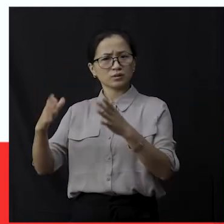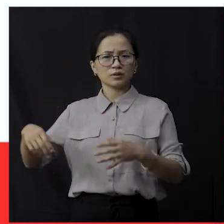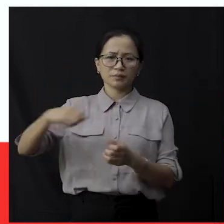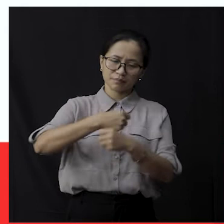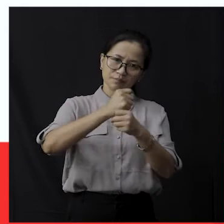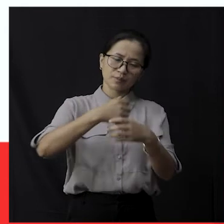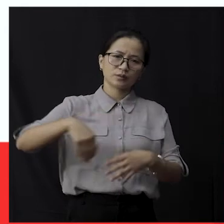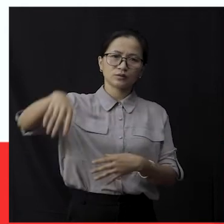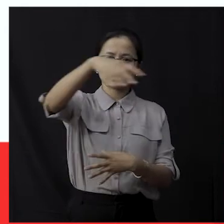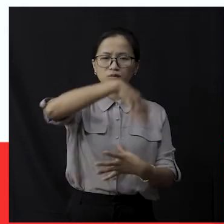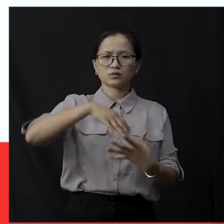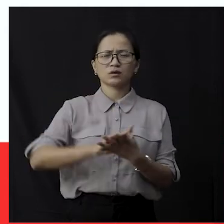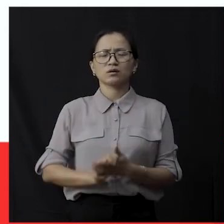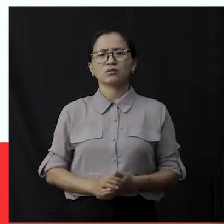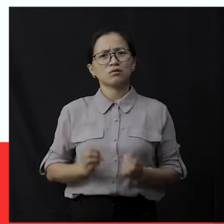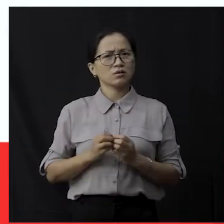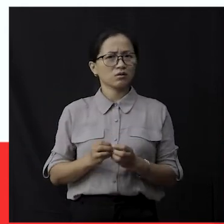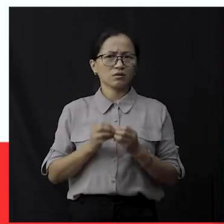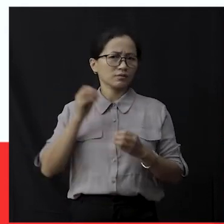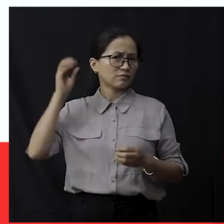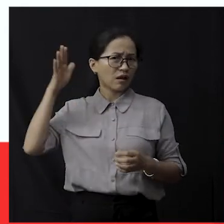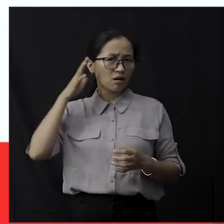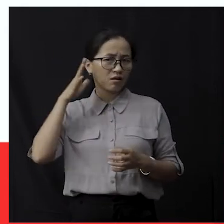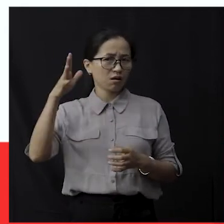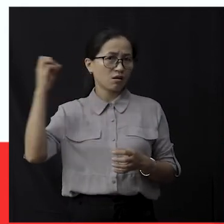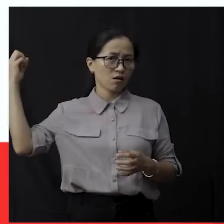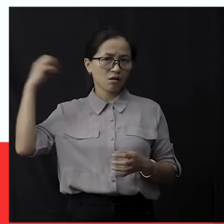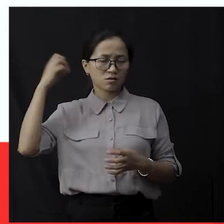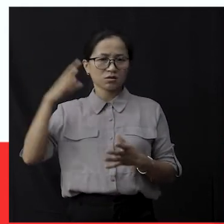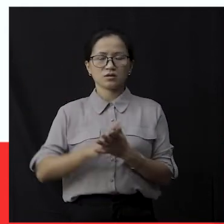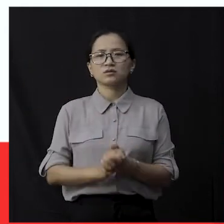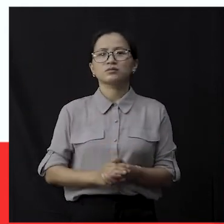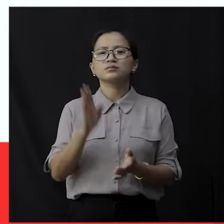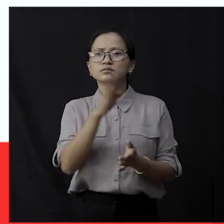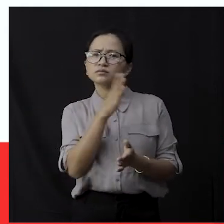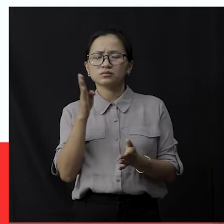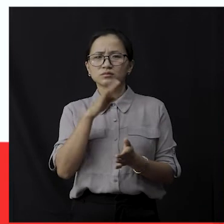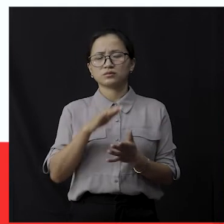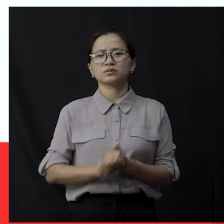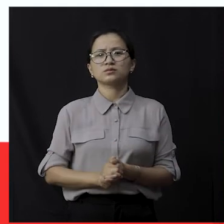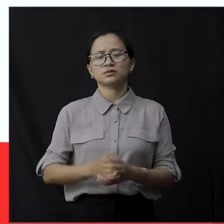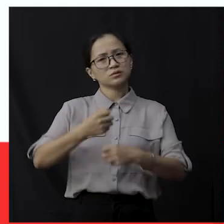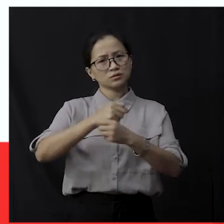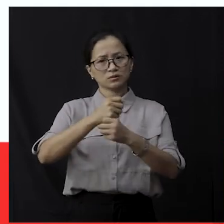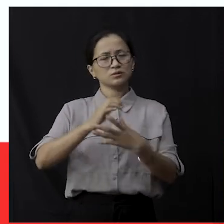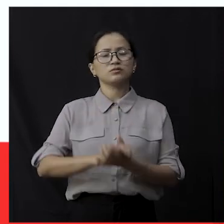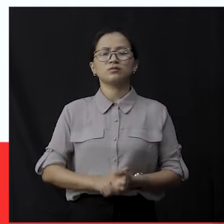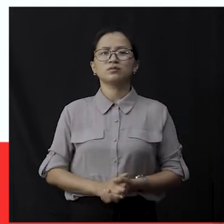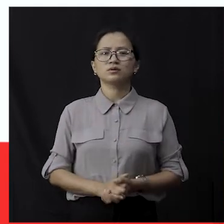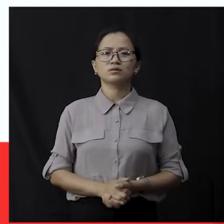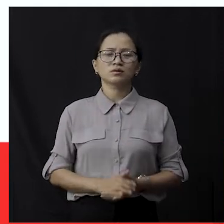be from loud musical instruments. Now, this will create what? This will